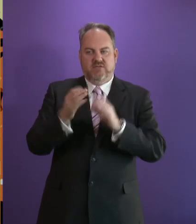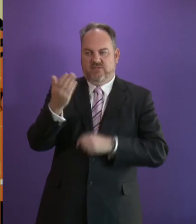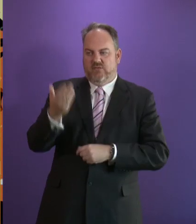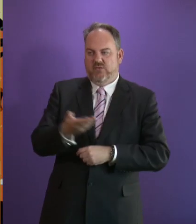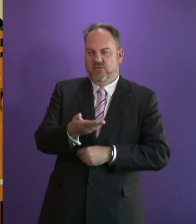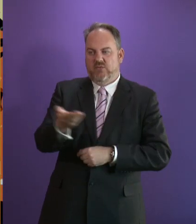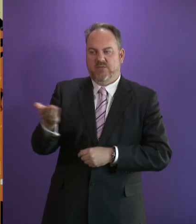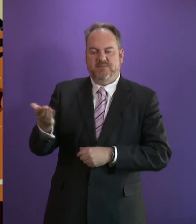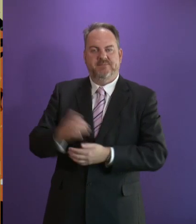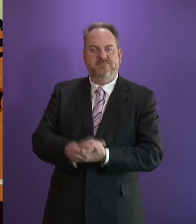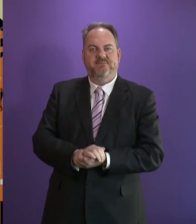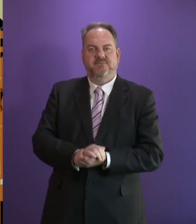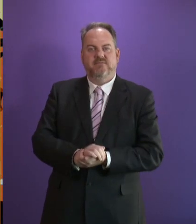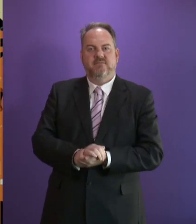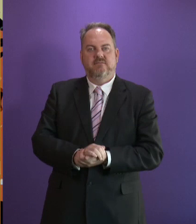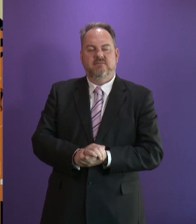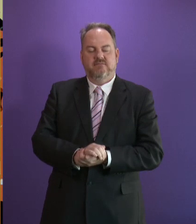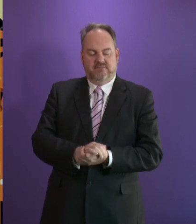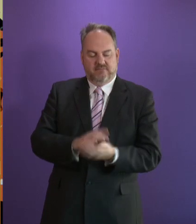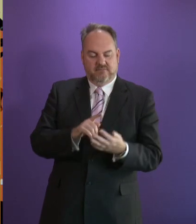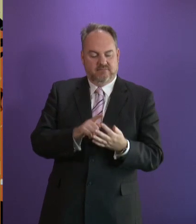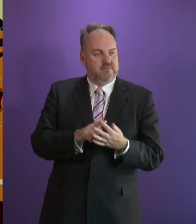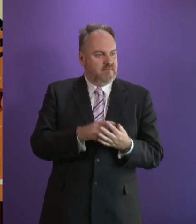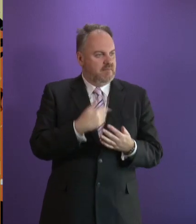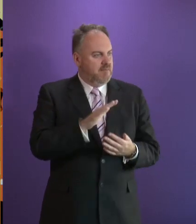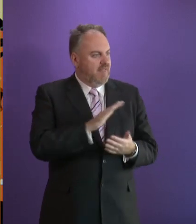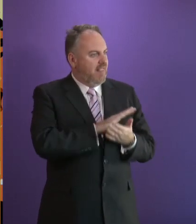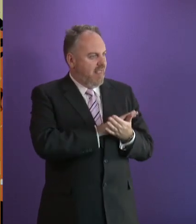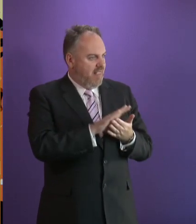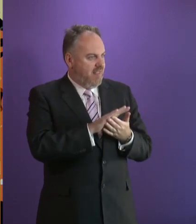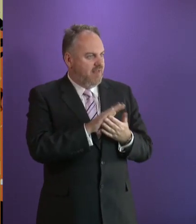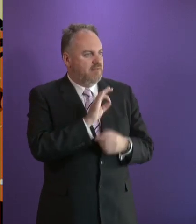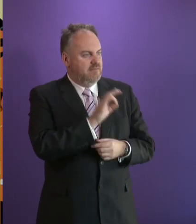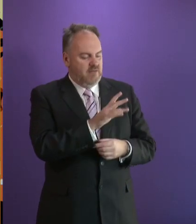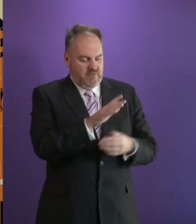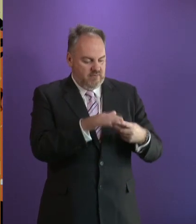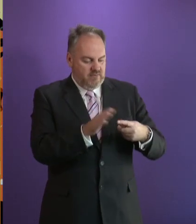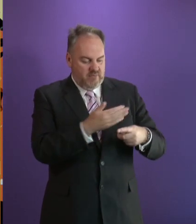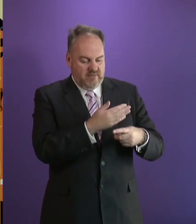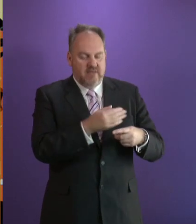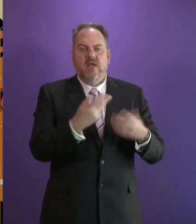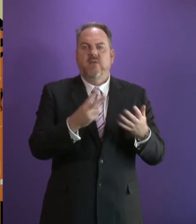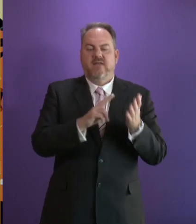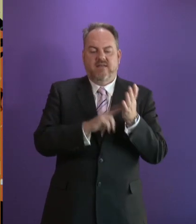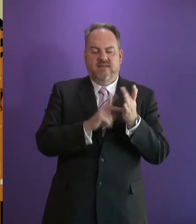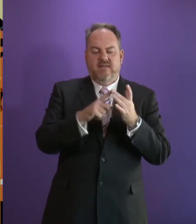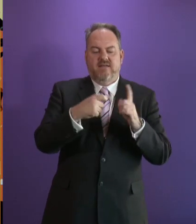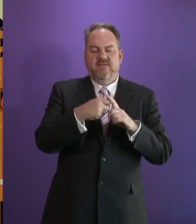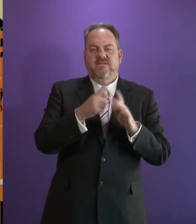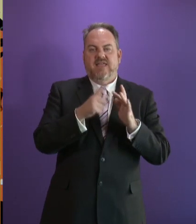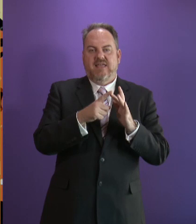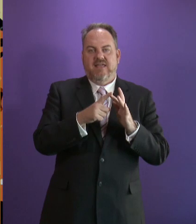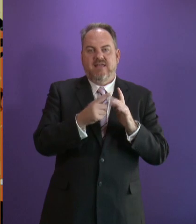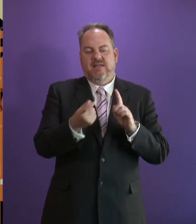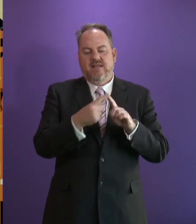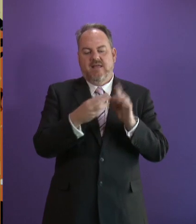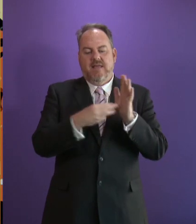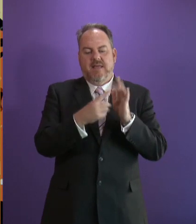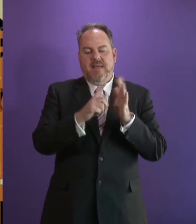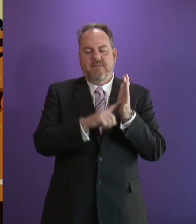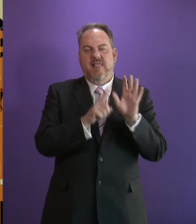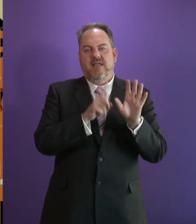have, we've had Hannah, Vicky and Emily by email and